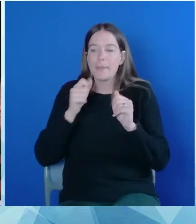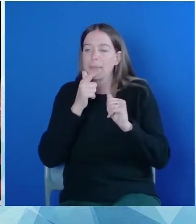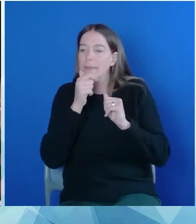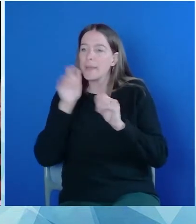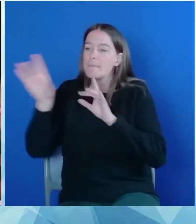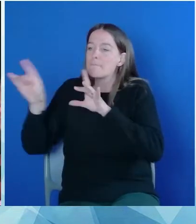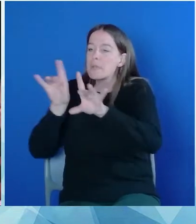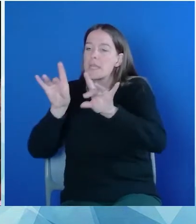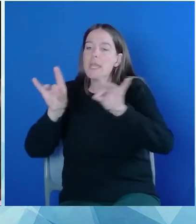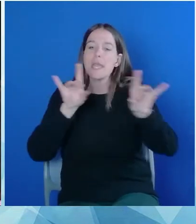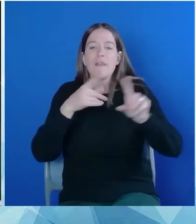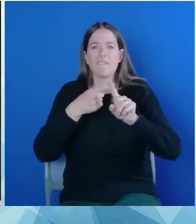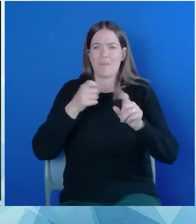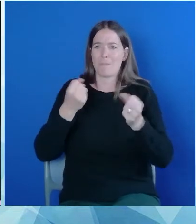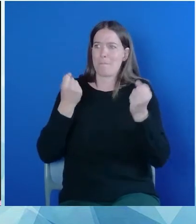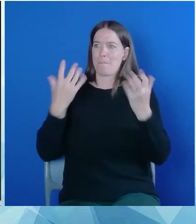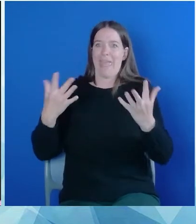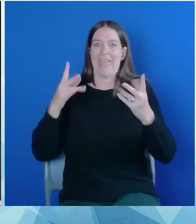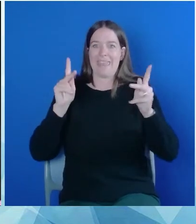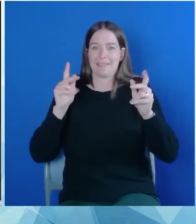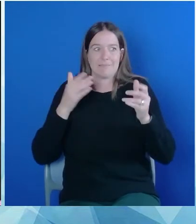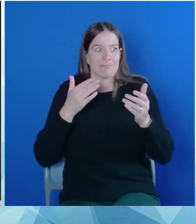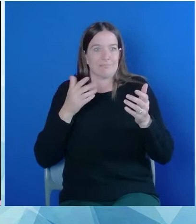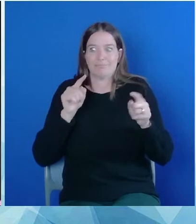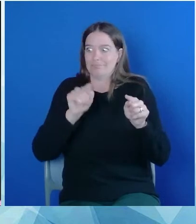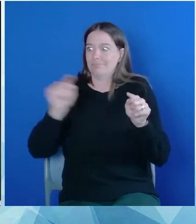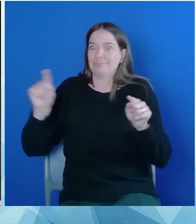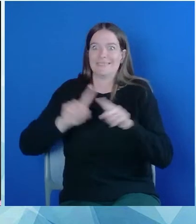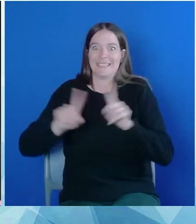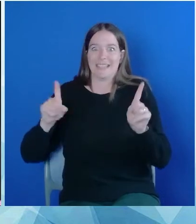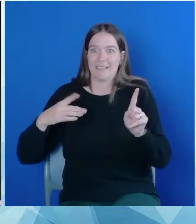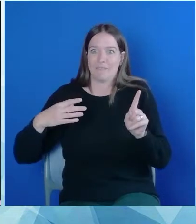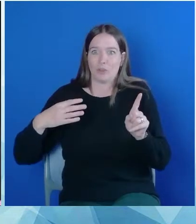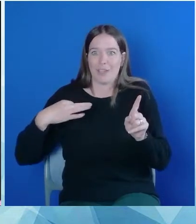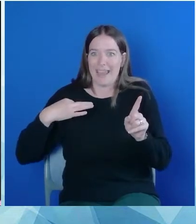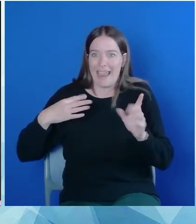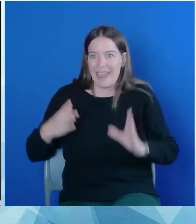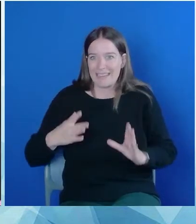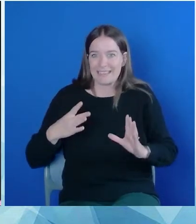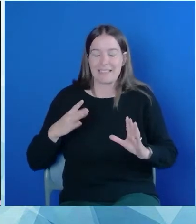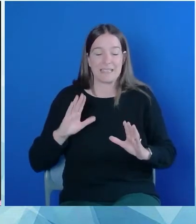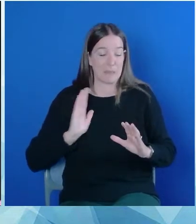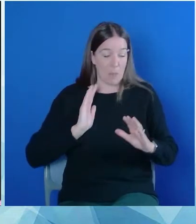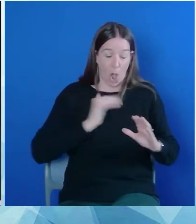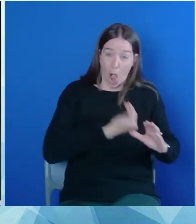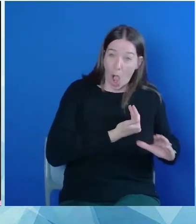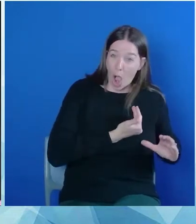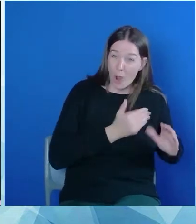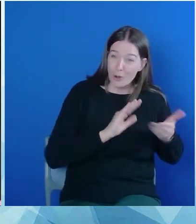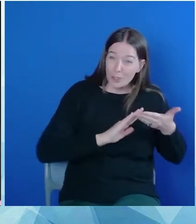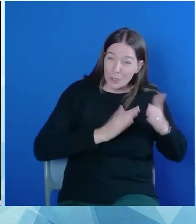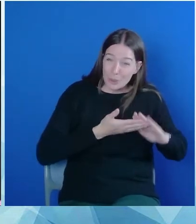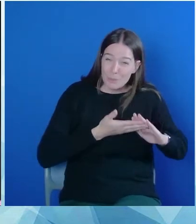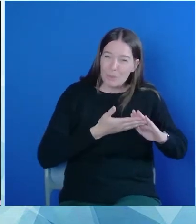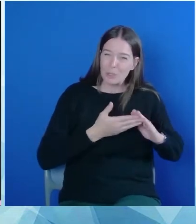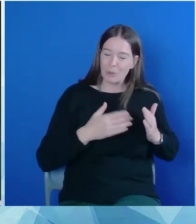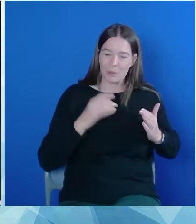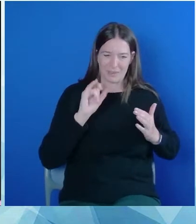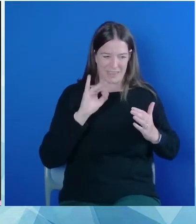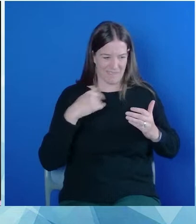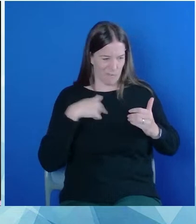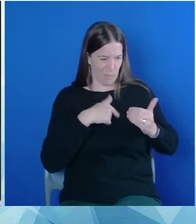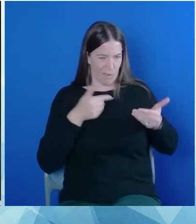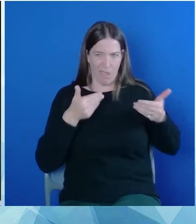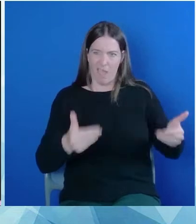to representation from our community, we shouldn't limit ourselves. And so that's why I would like to see that language changed